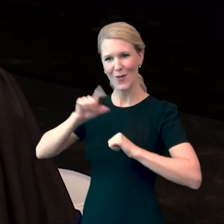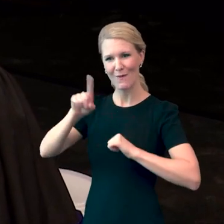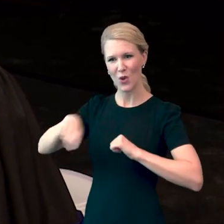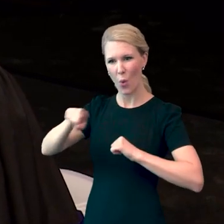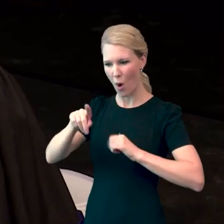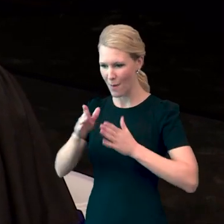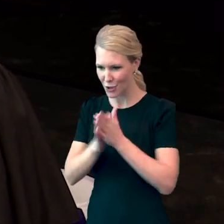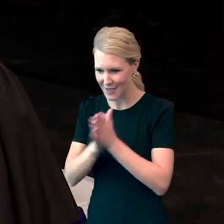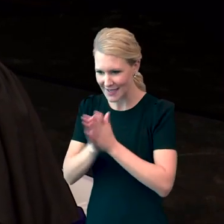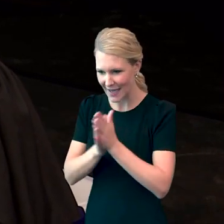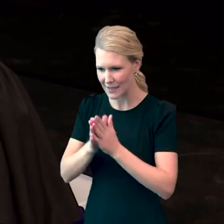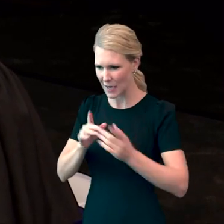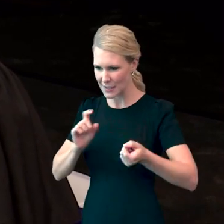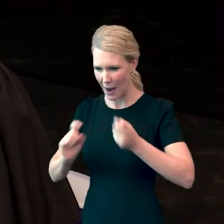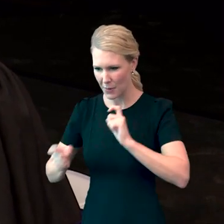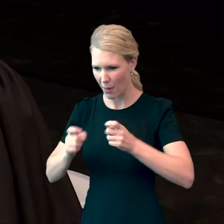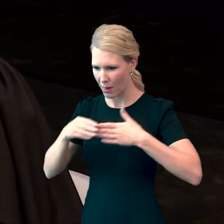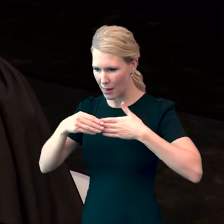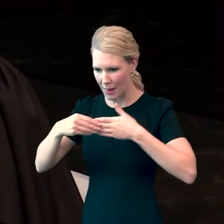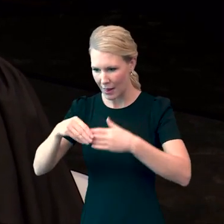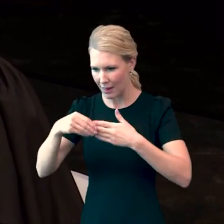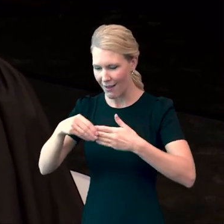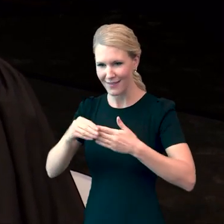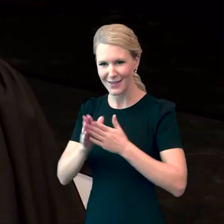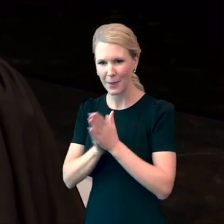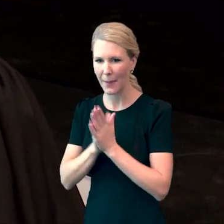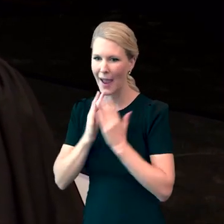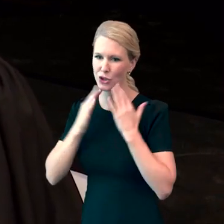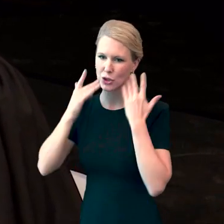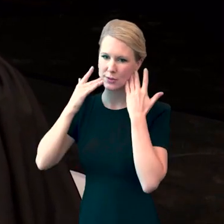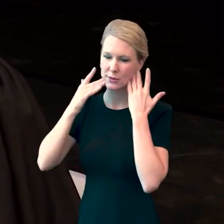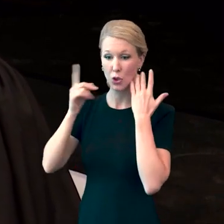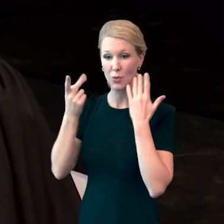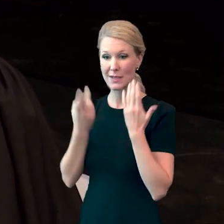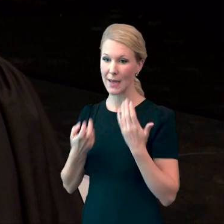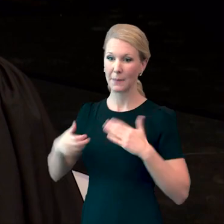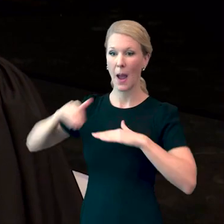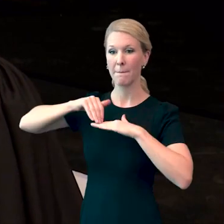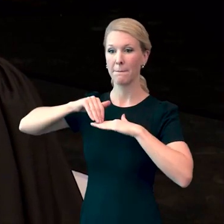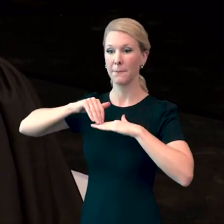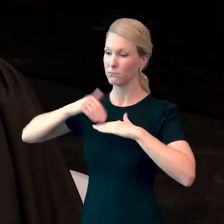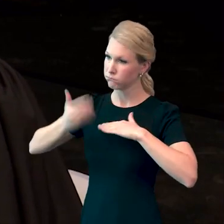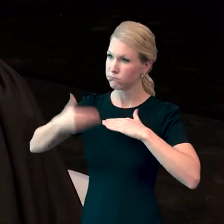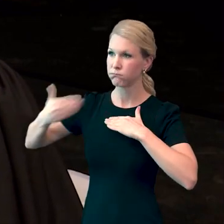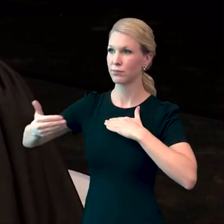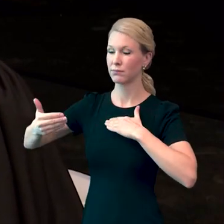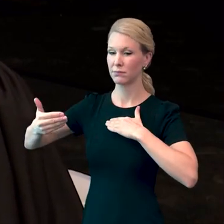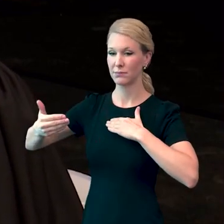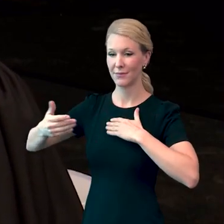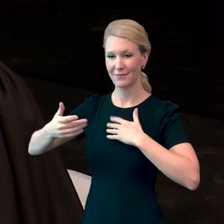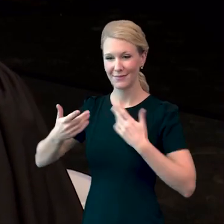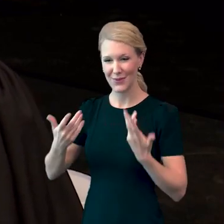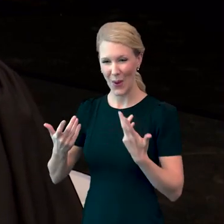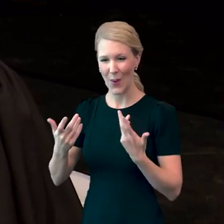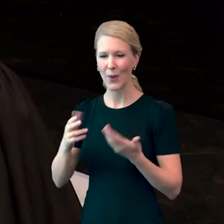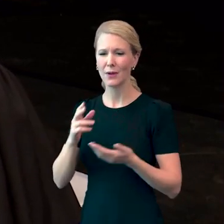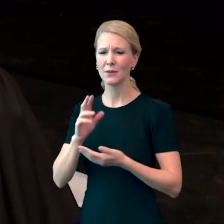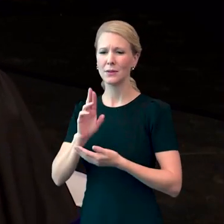of your persistence, adaptability, and compassion. You really stepped up and were flexible and